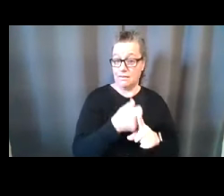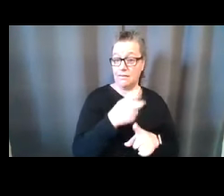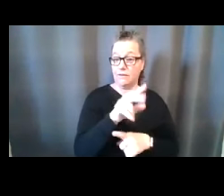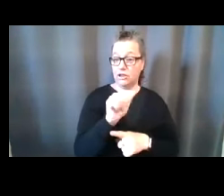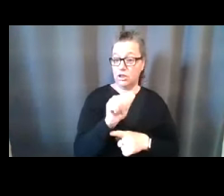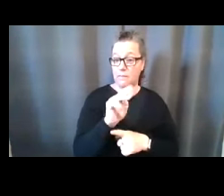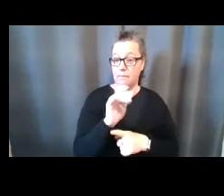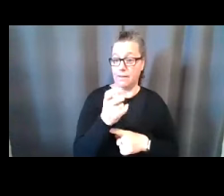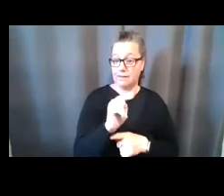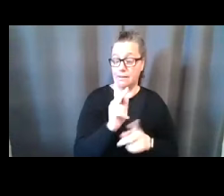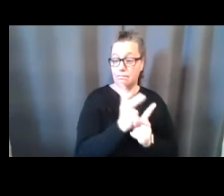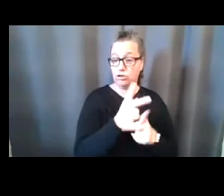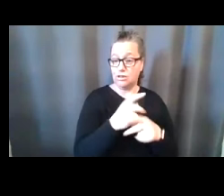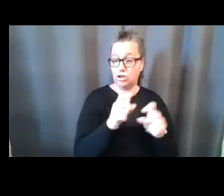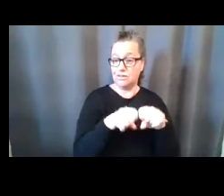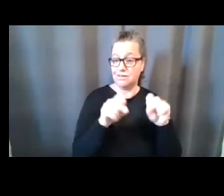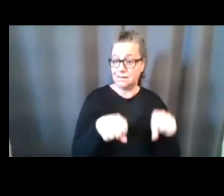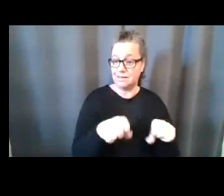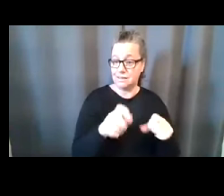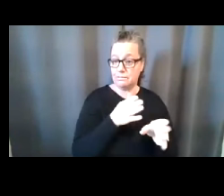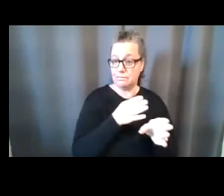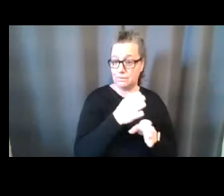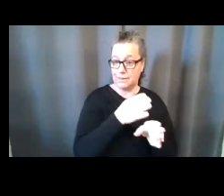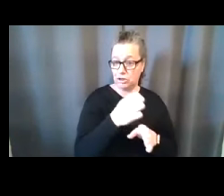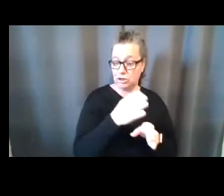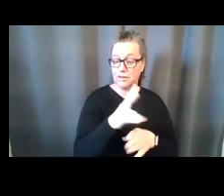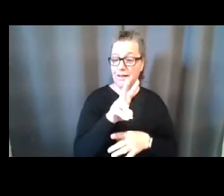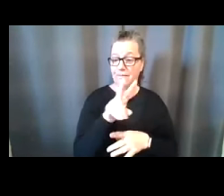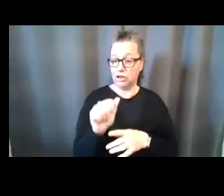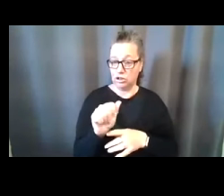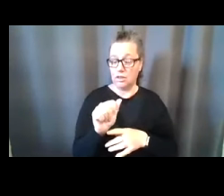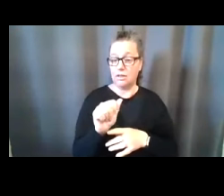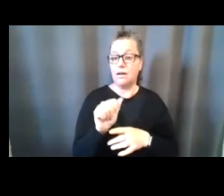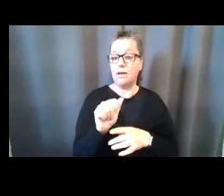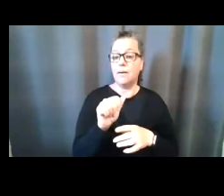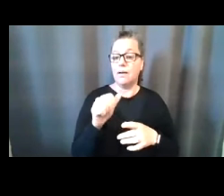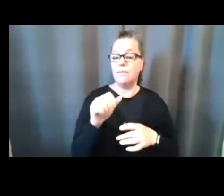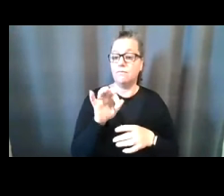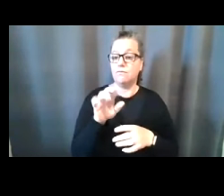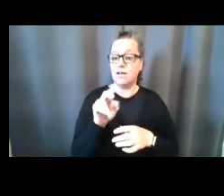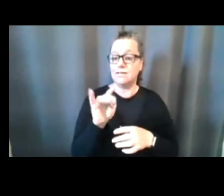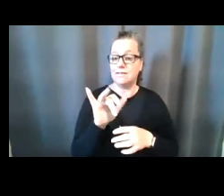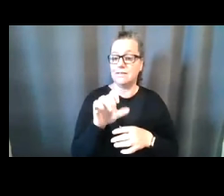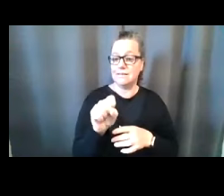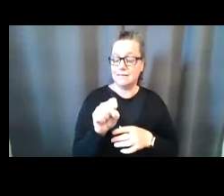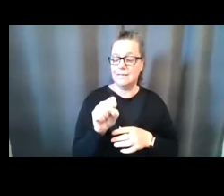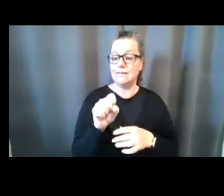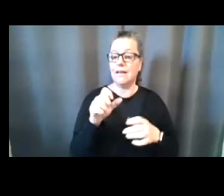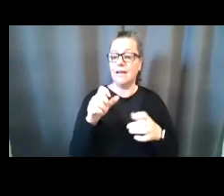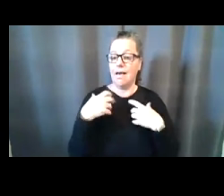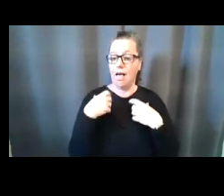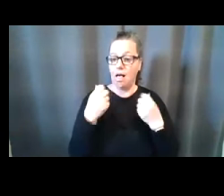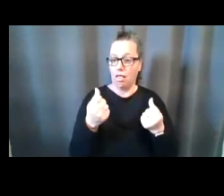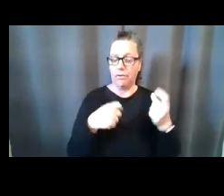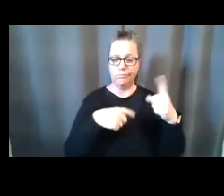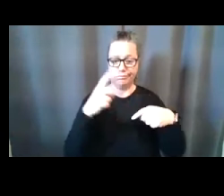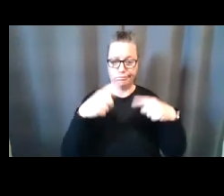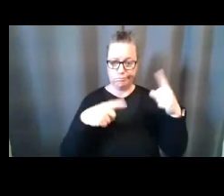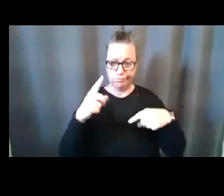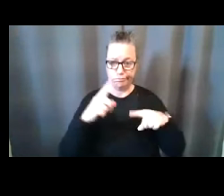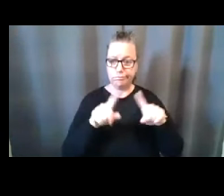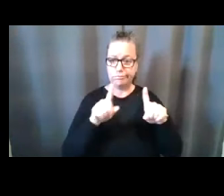Mason Production Systems Specialist at Virginia Mason Franciscan Health and oversees various quality process improvement